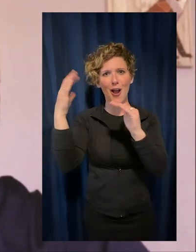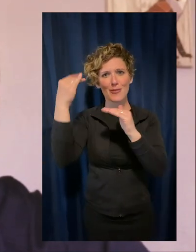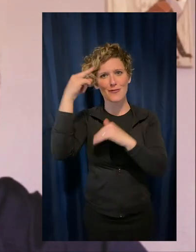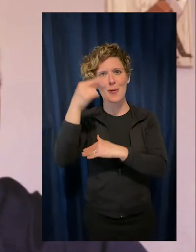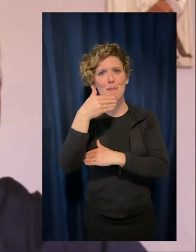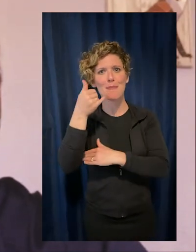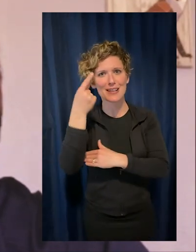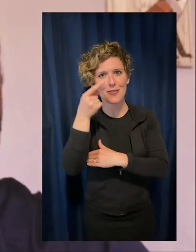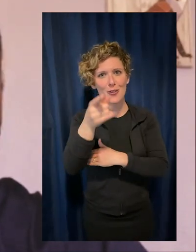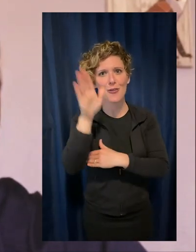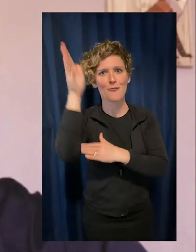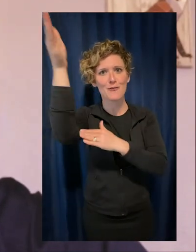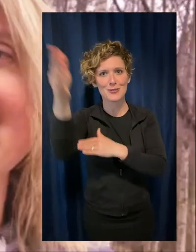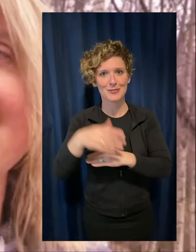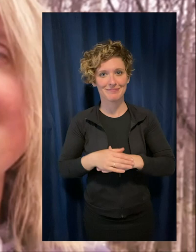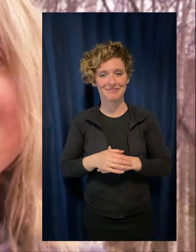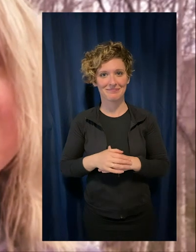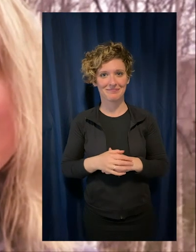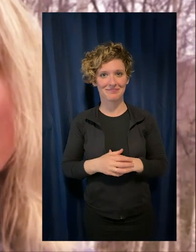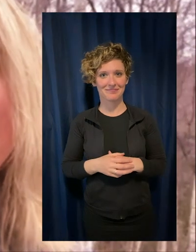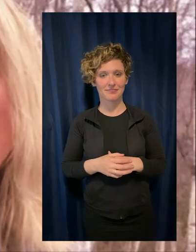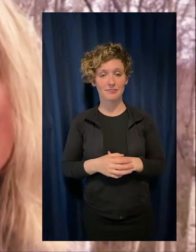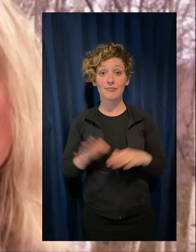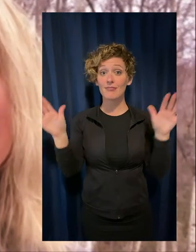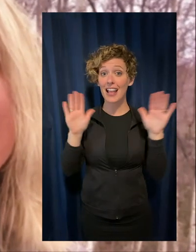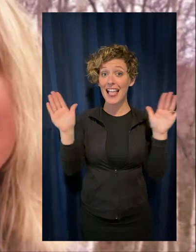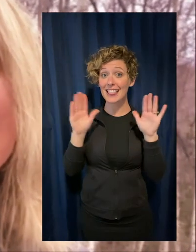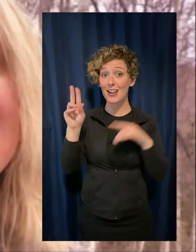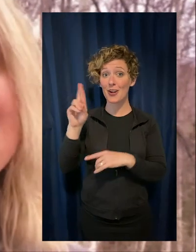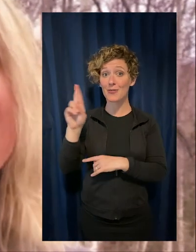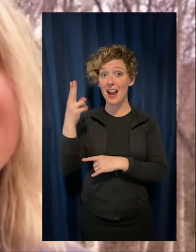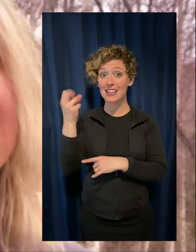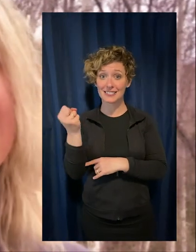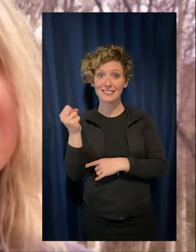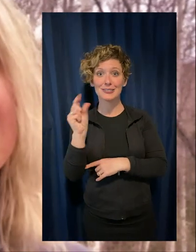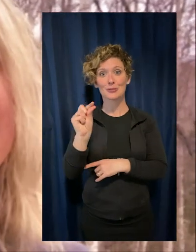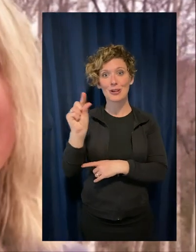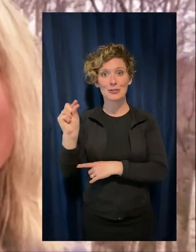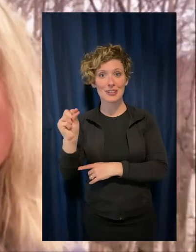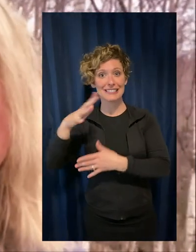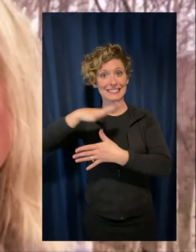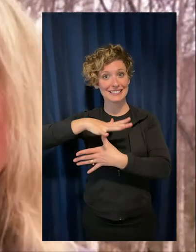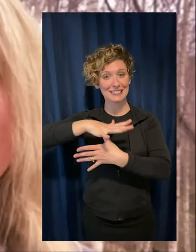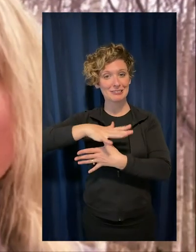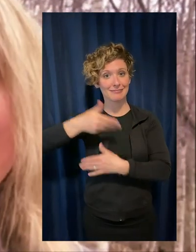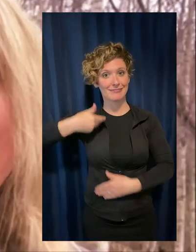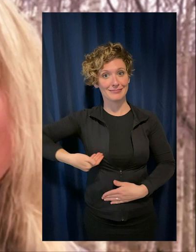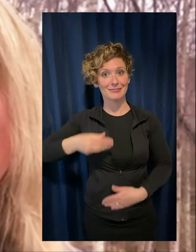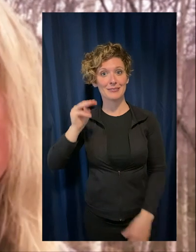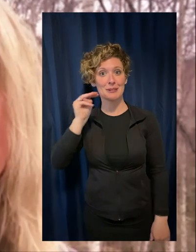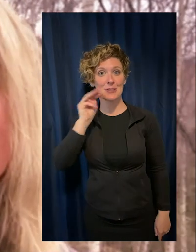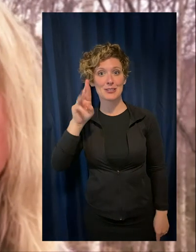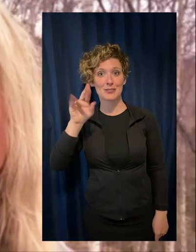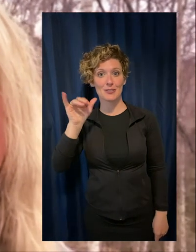bless you. Yours truly, Coach Campbell. Hello, Redington 2020 seniors. This is Mrs. Ryan,